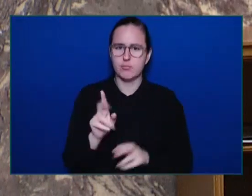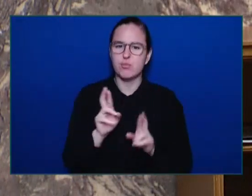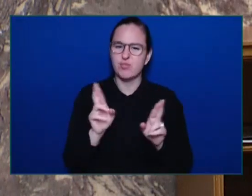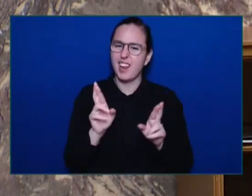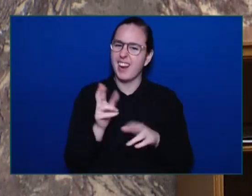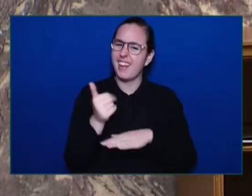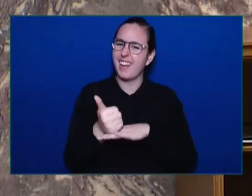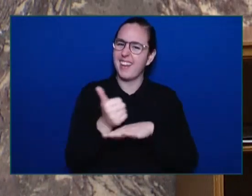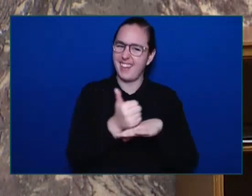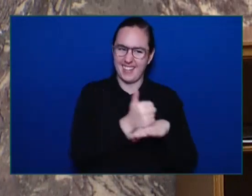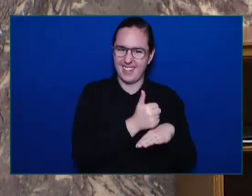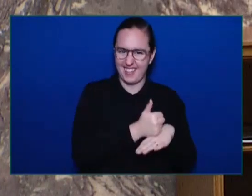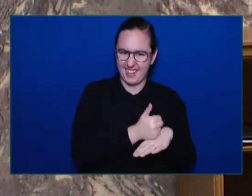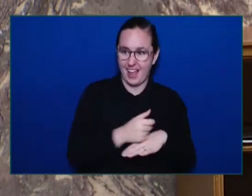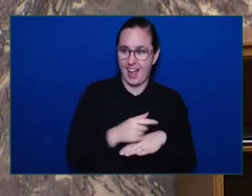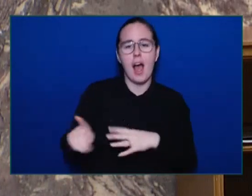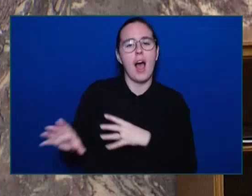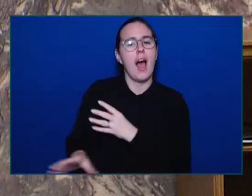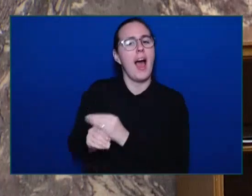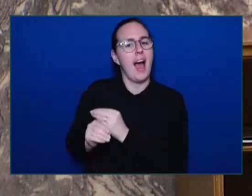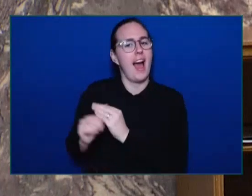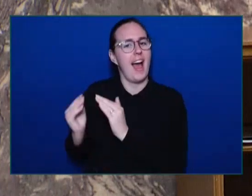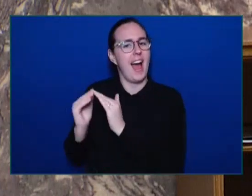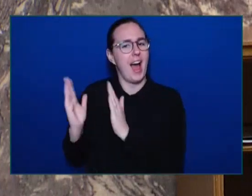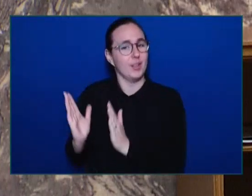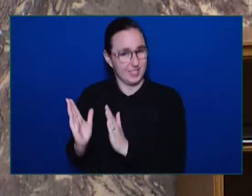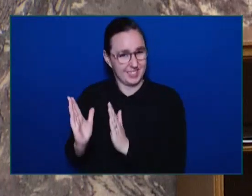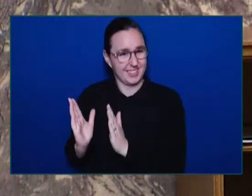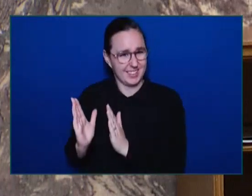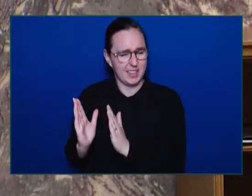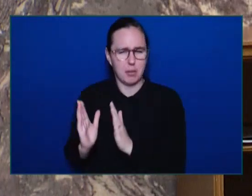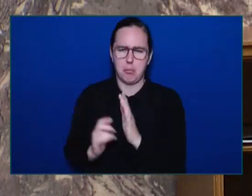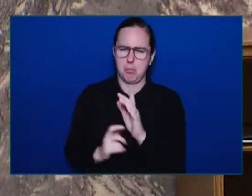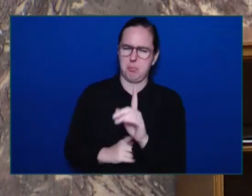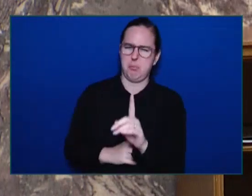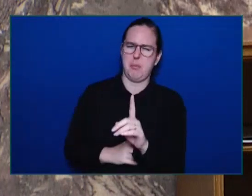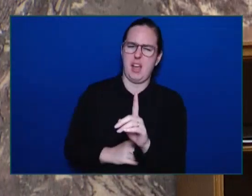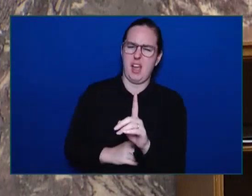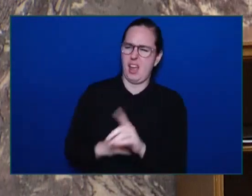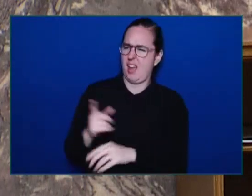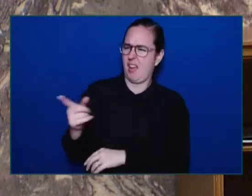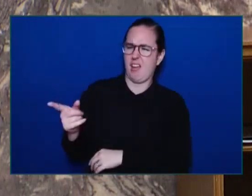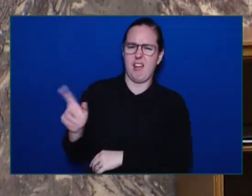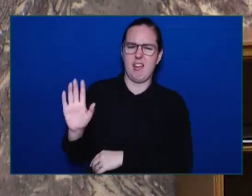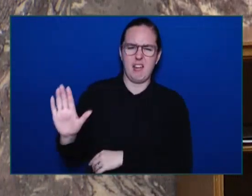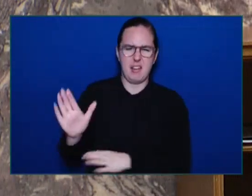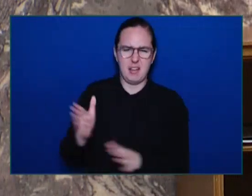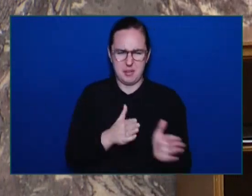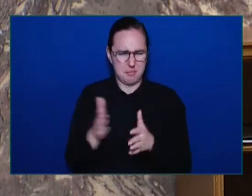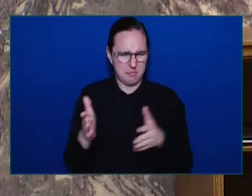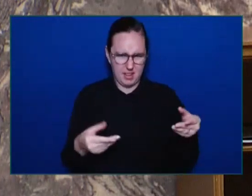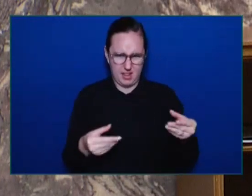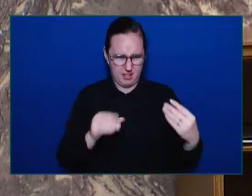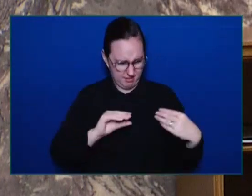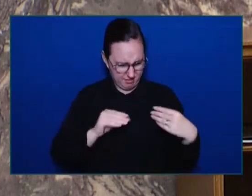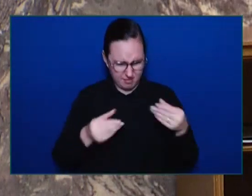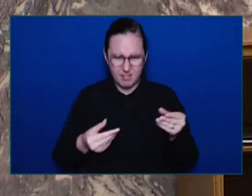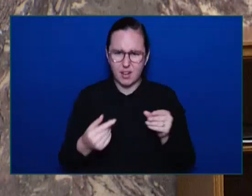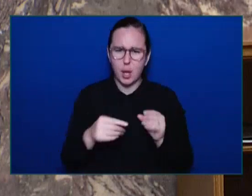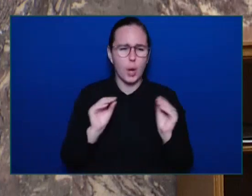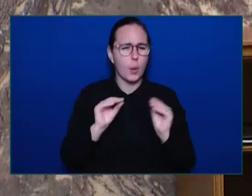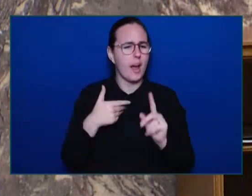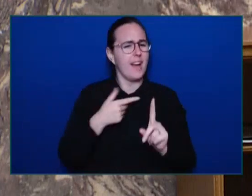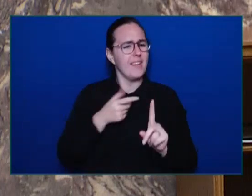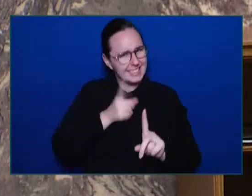any specific details and answers to basic questions in the Premier's back-of-envelope housing plan is